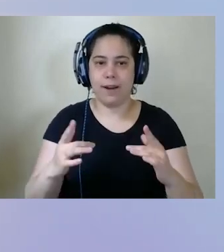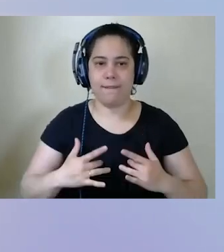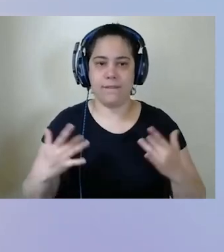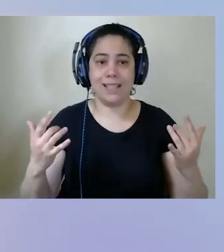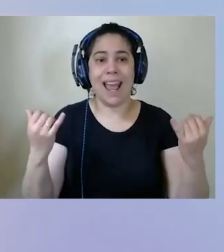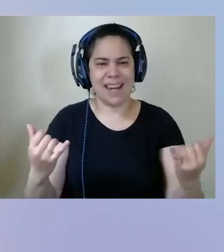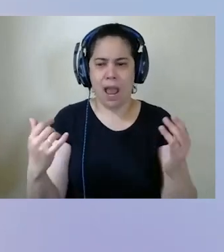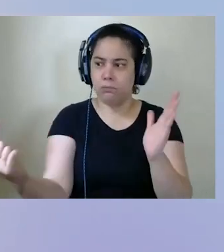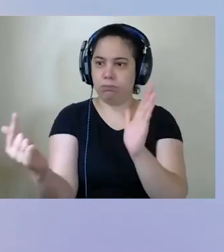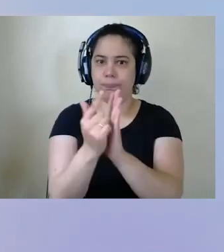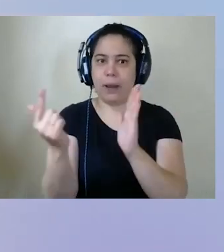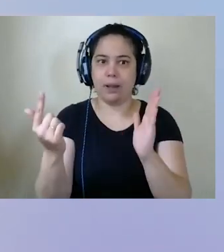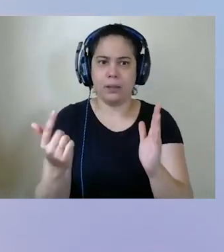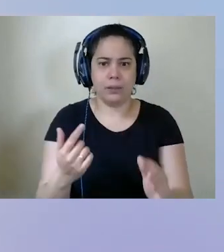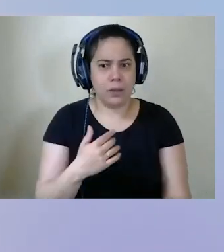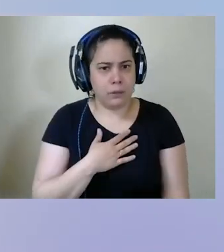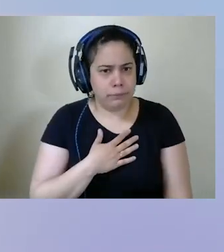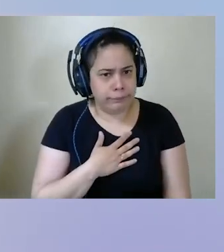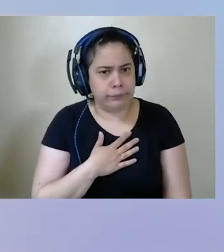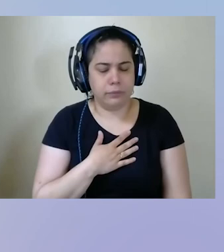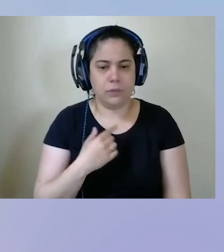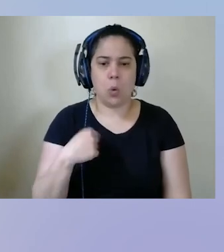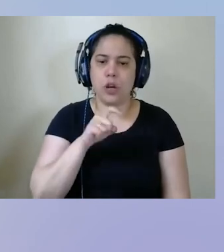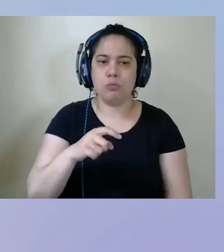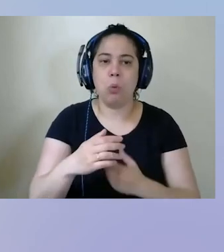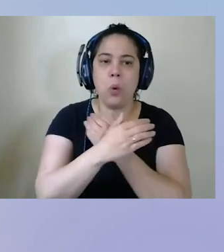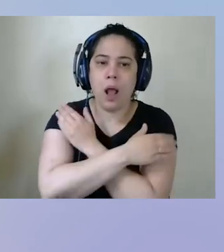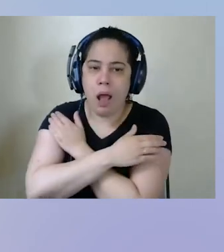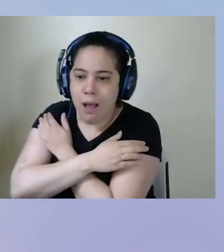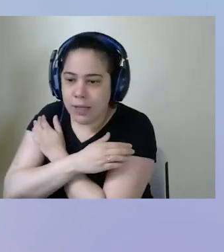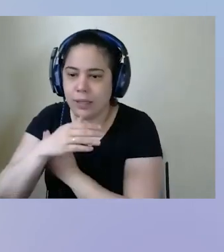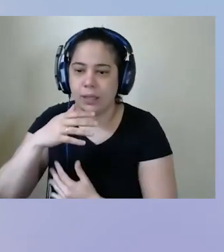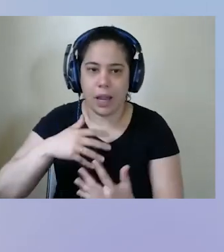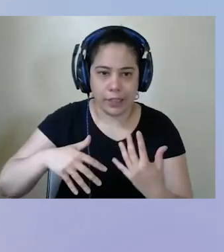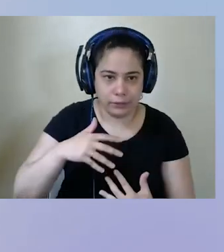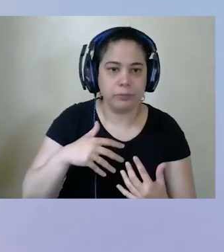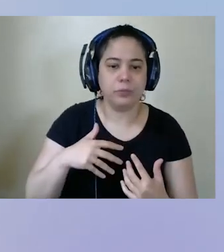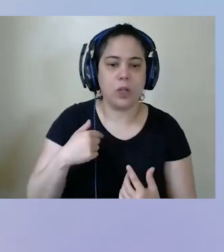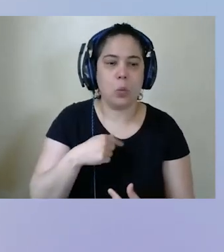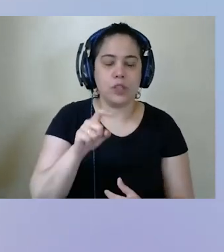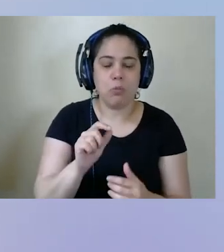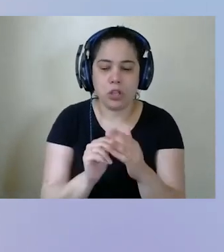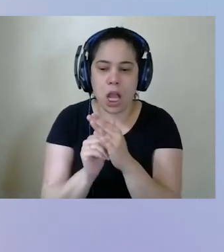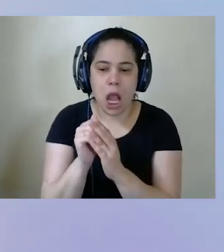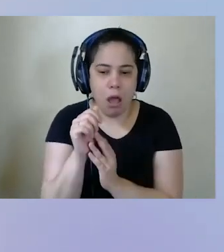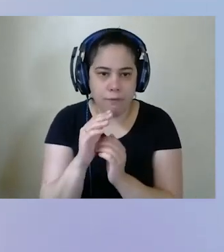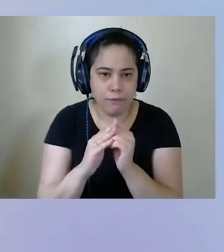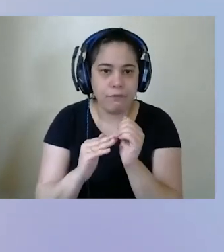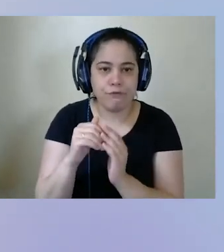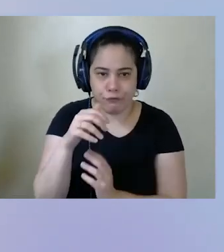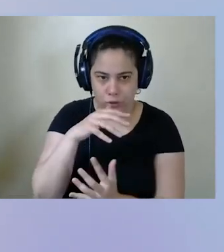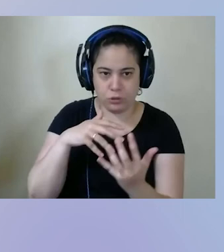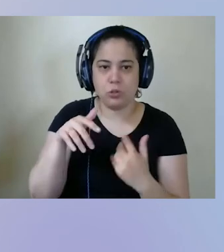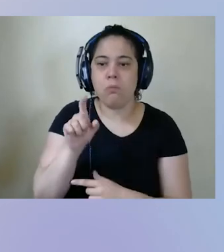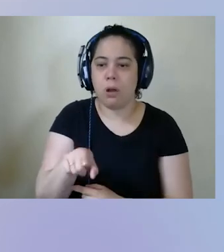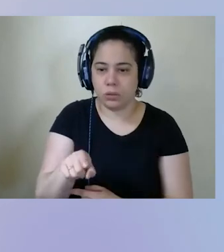forbidden. We are meant to be hugging one another. We are meant to be comforting one another. We are